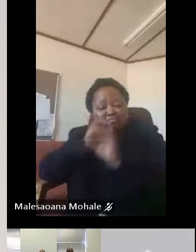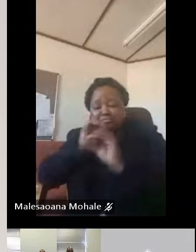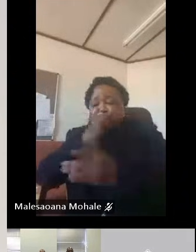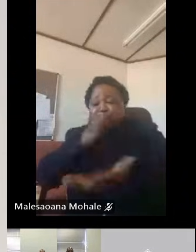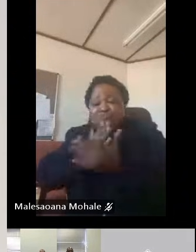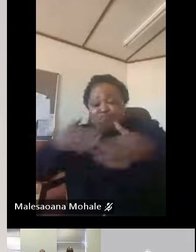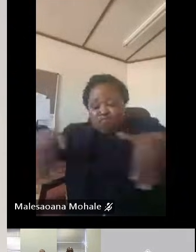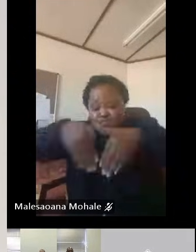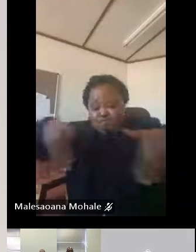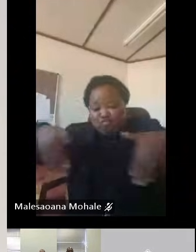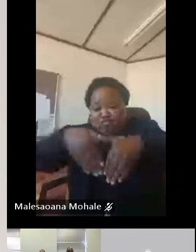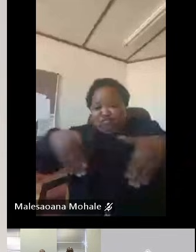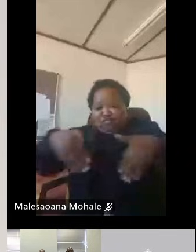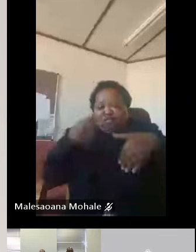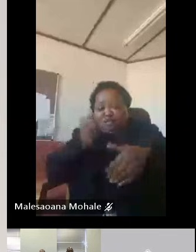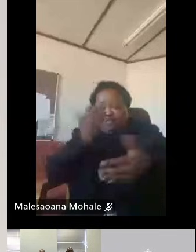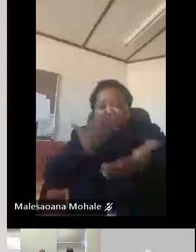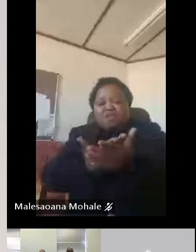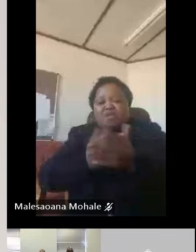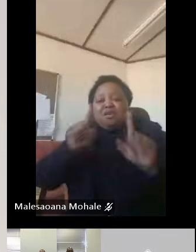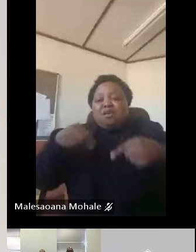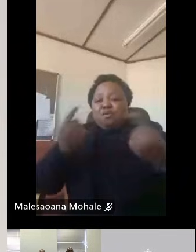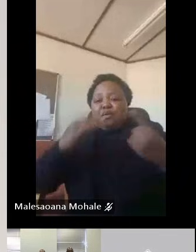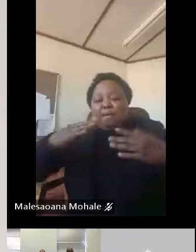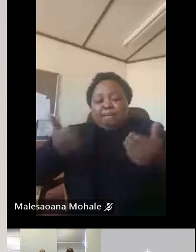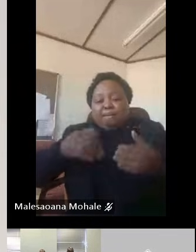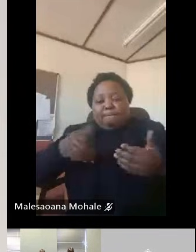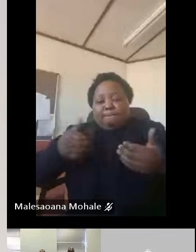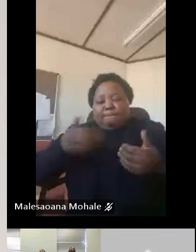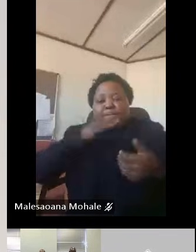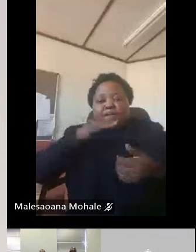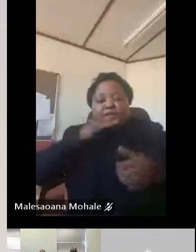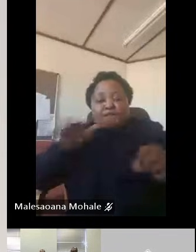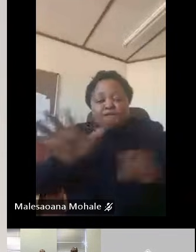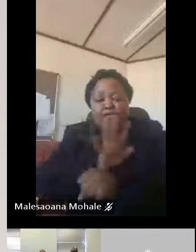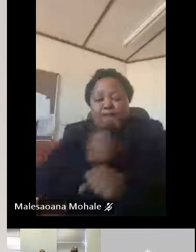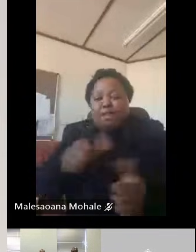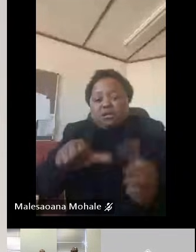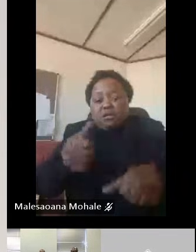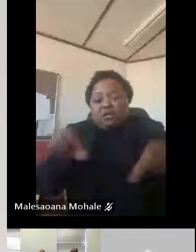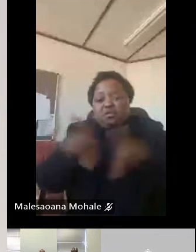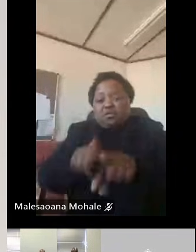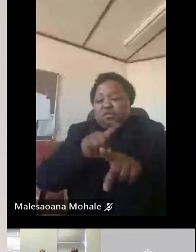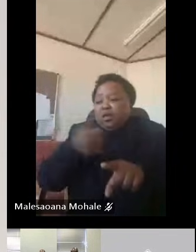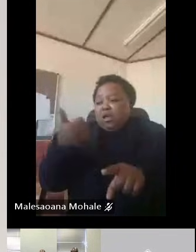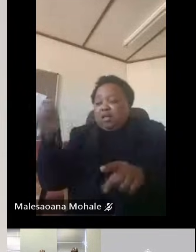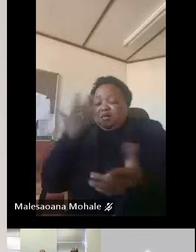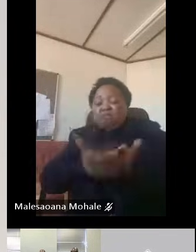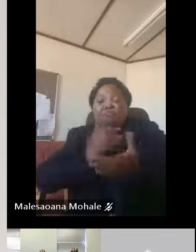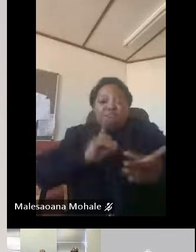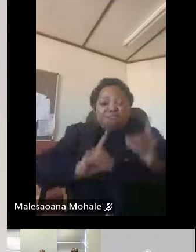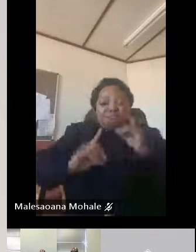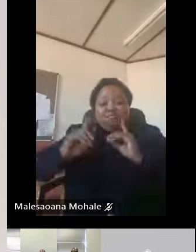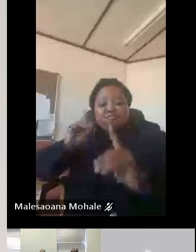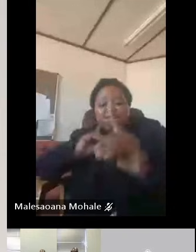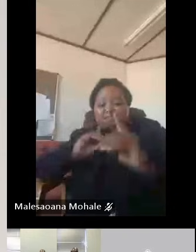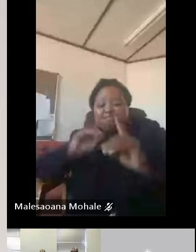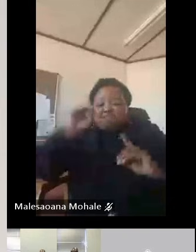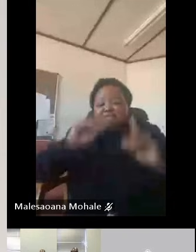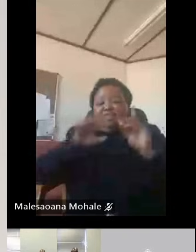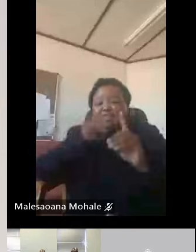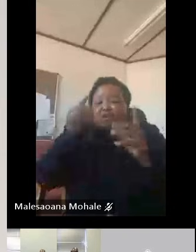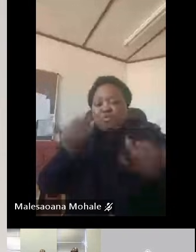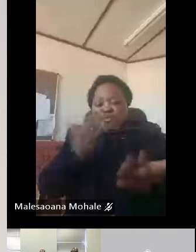restricted you to have meaningful participation and dance as others were dancing. So when we look into the issues of disability